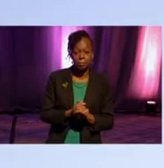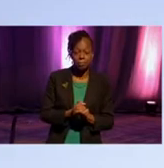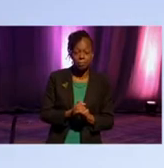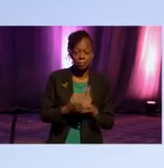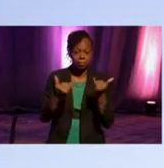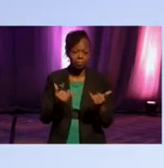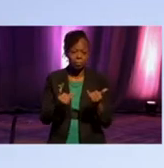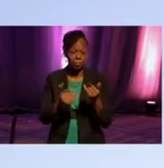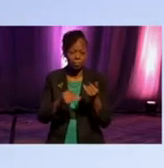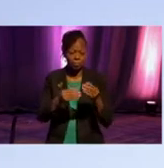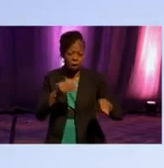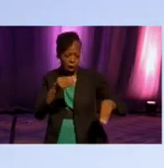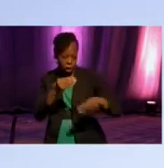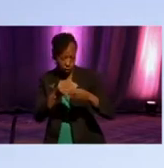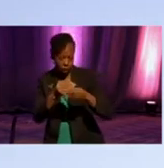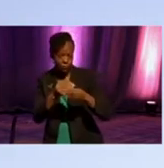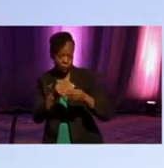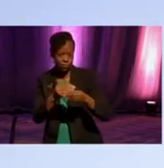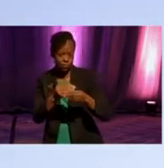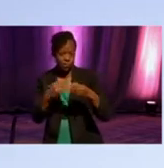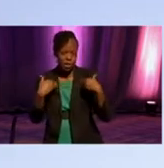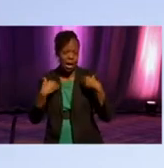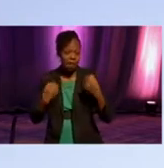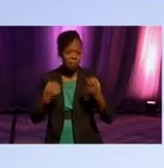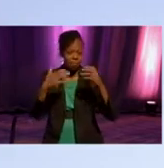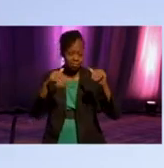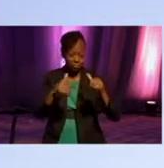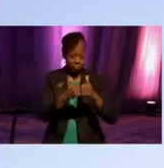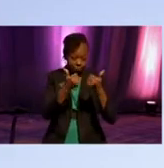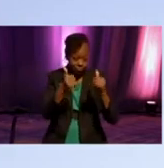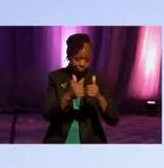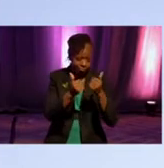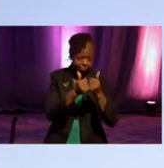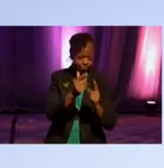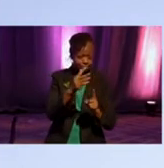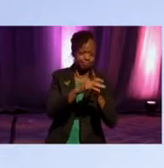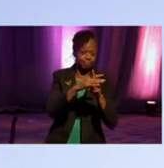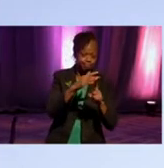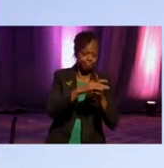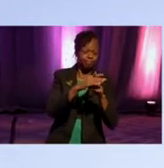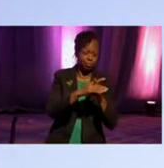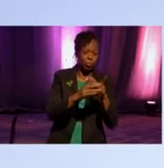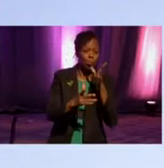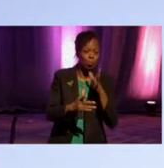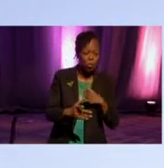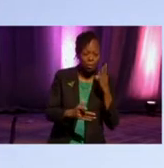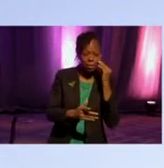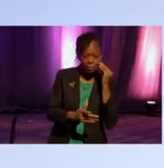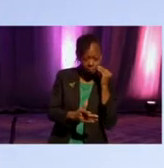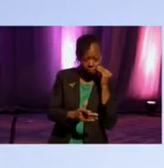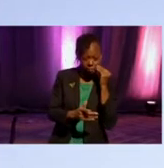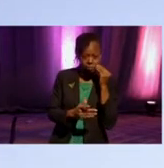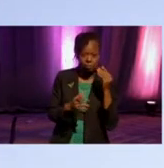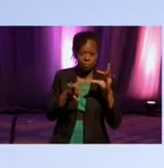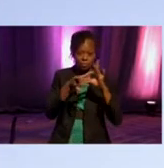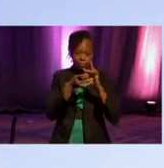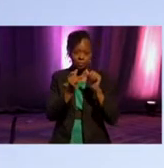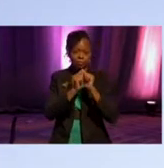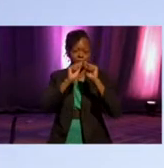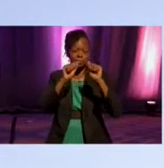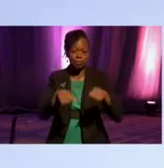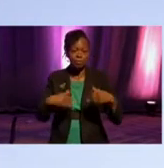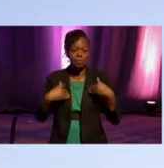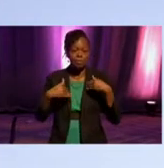Now, in addition to that, there are many challenges that we face and that women face in regards to being able to